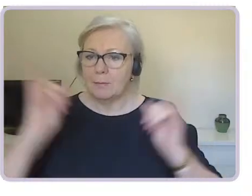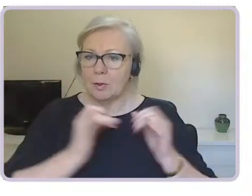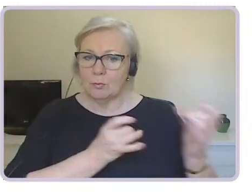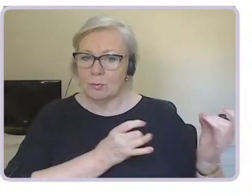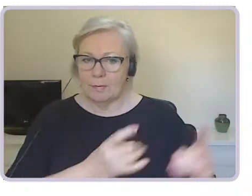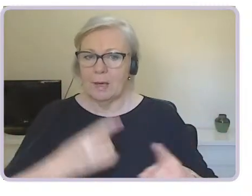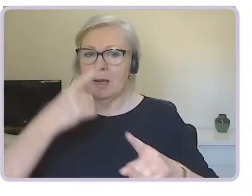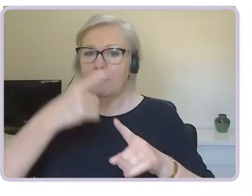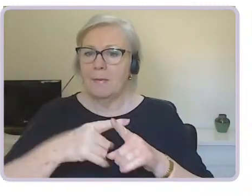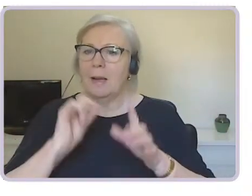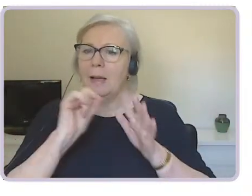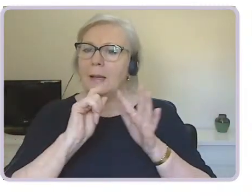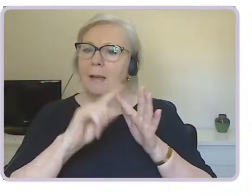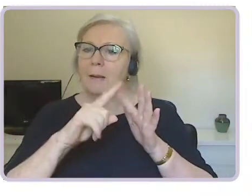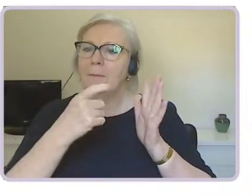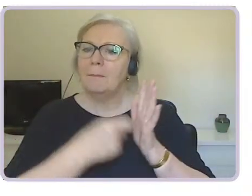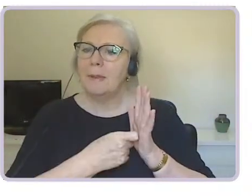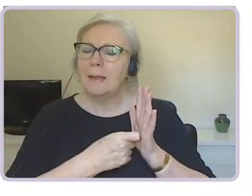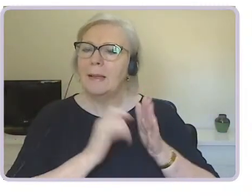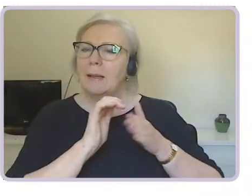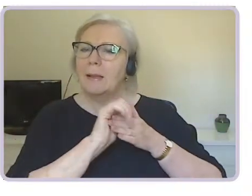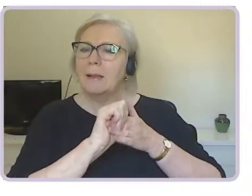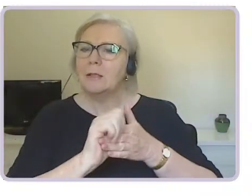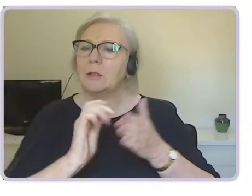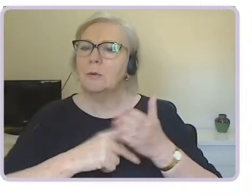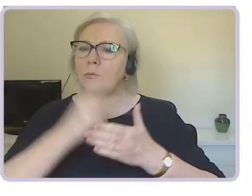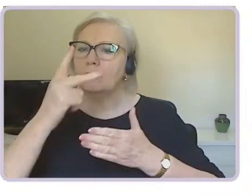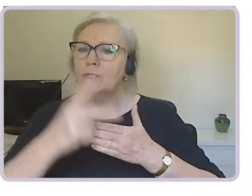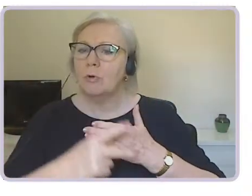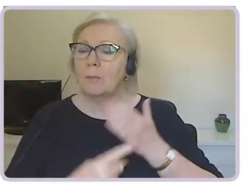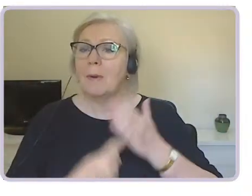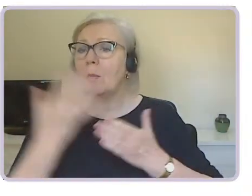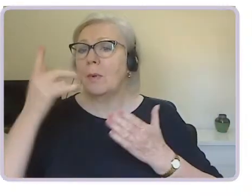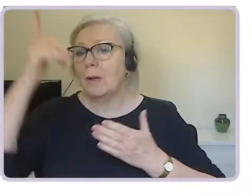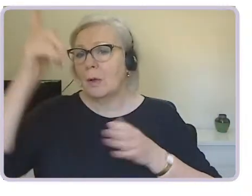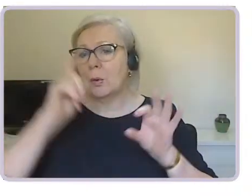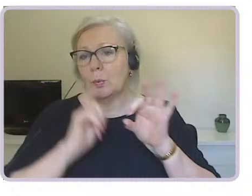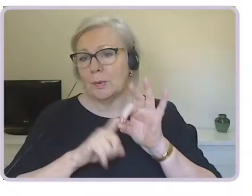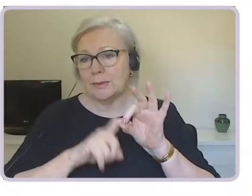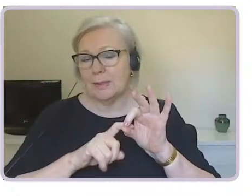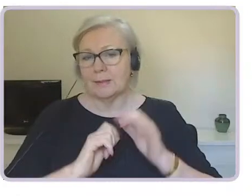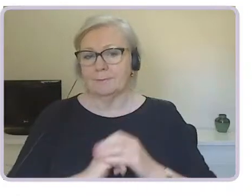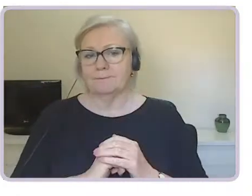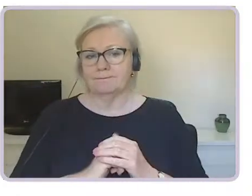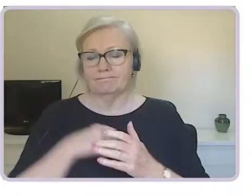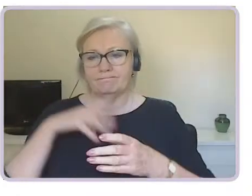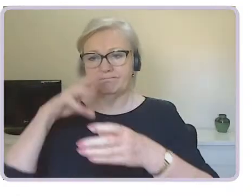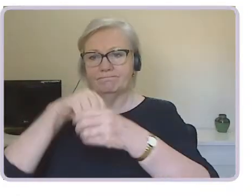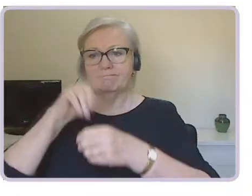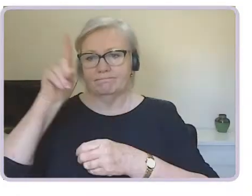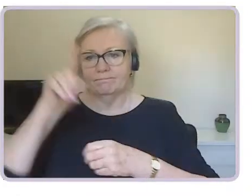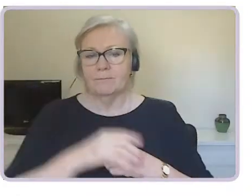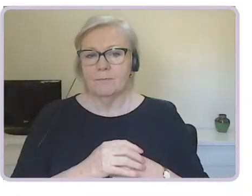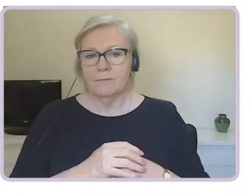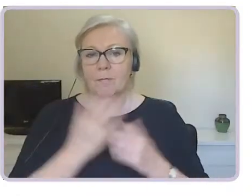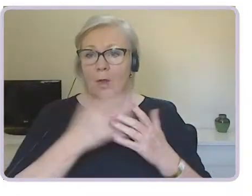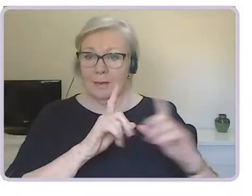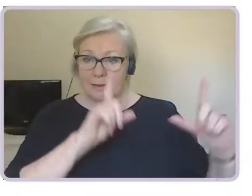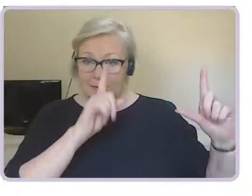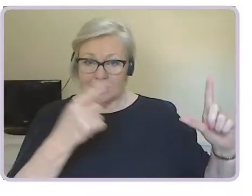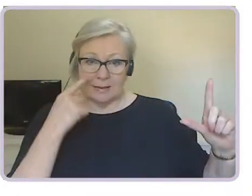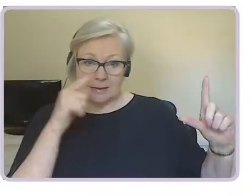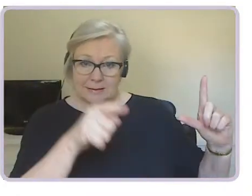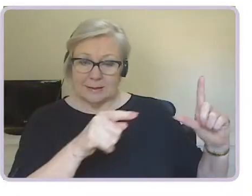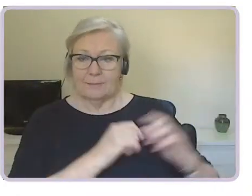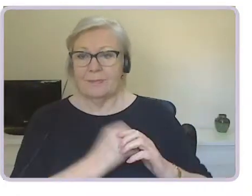we've been engaging in Queensland, actually. On the slide, what you'll see are